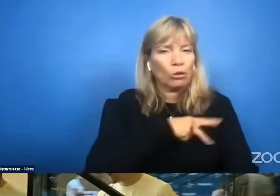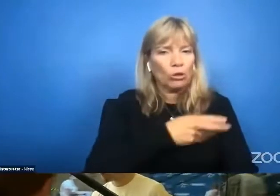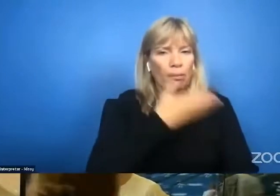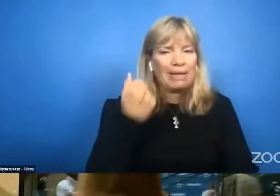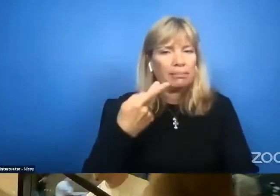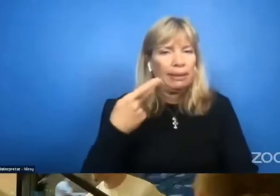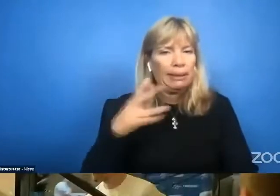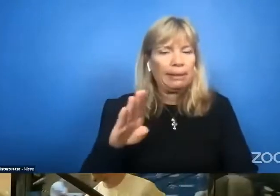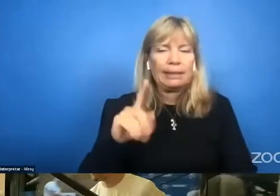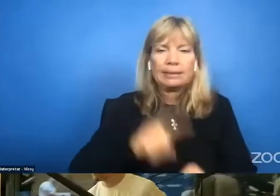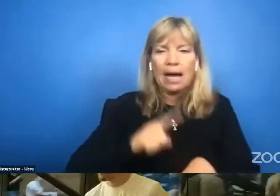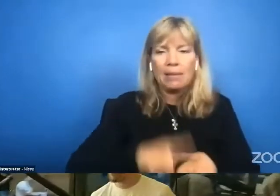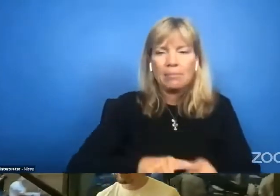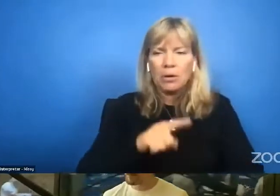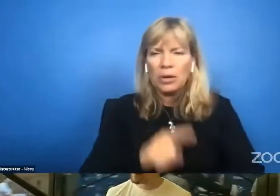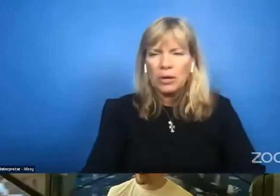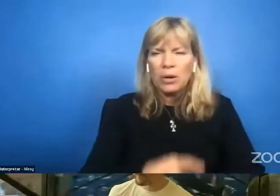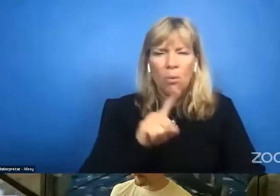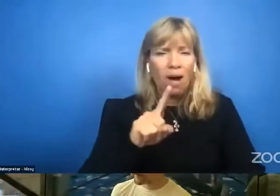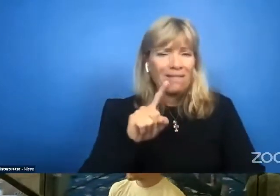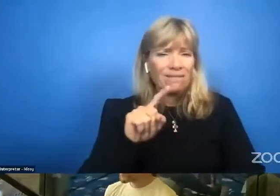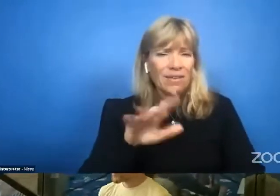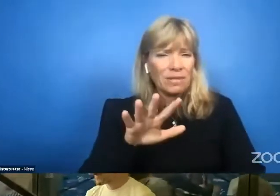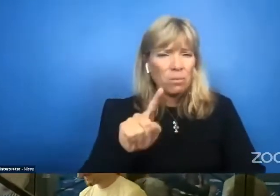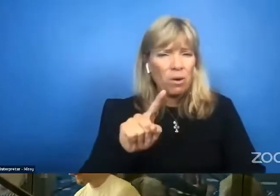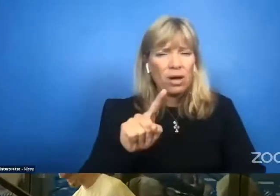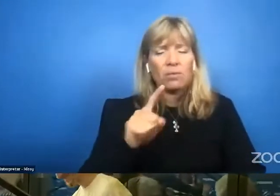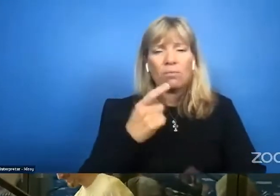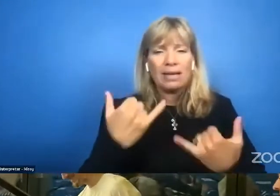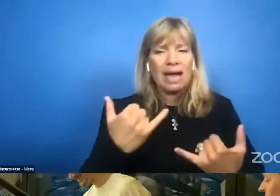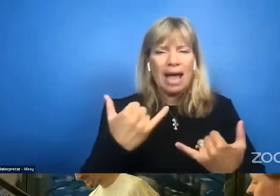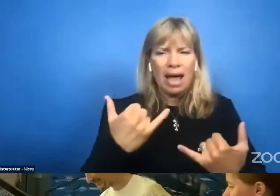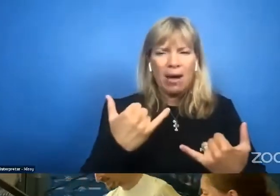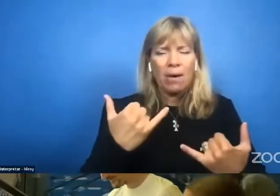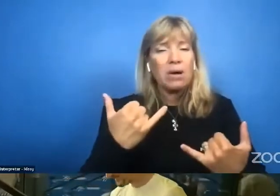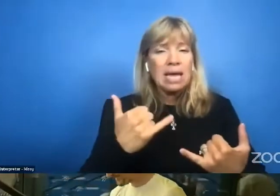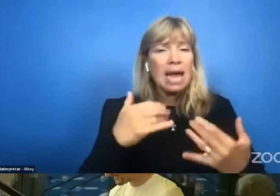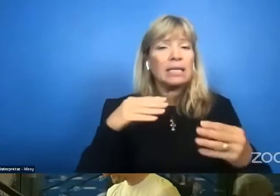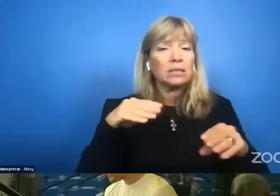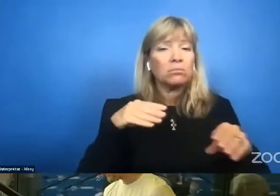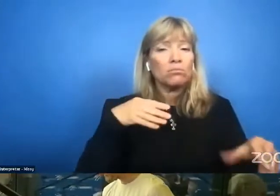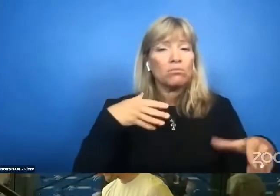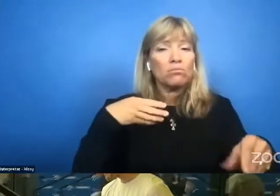now, moving very quickly in the final